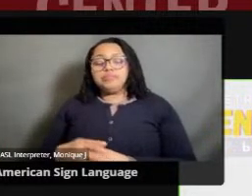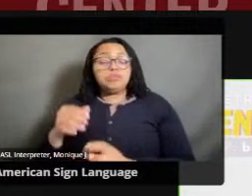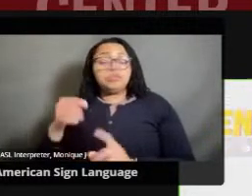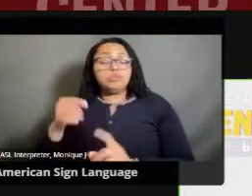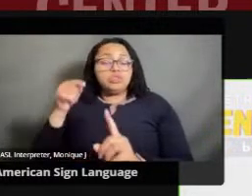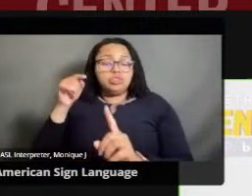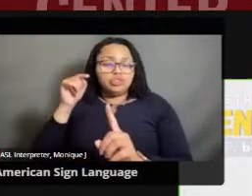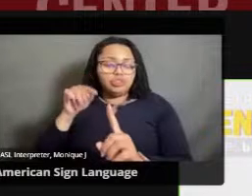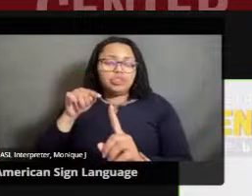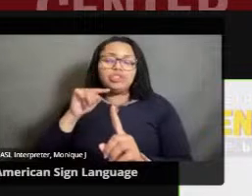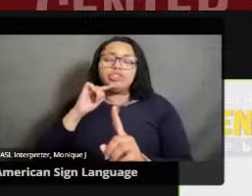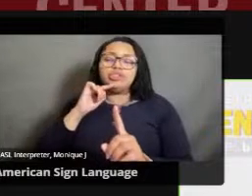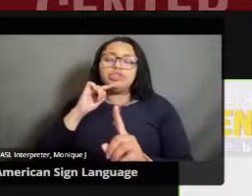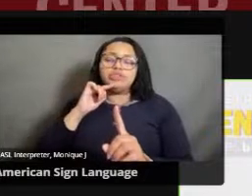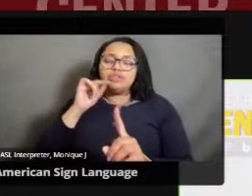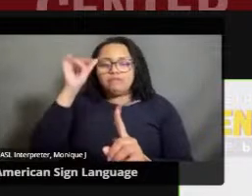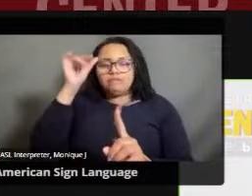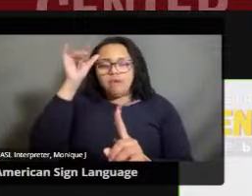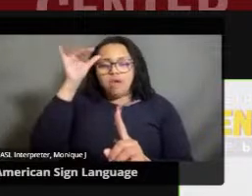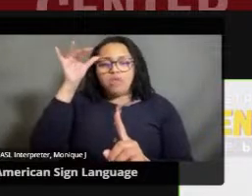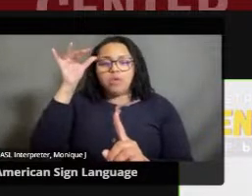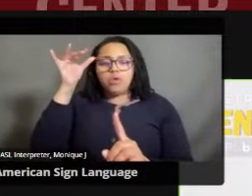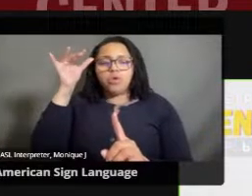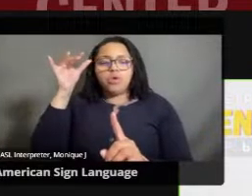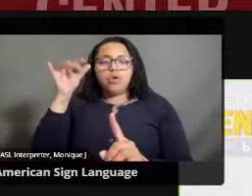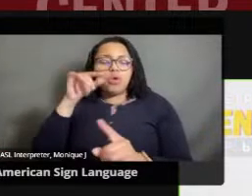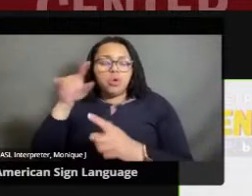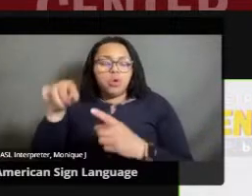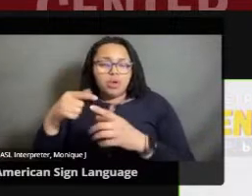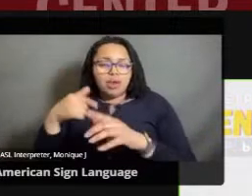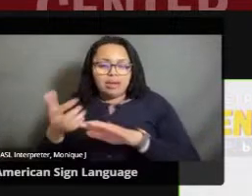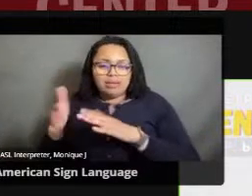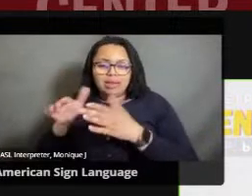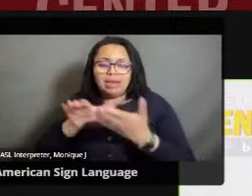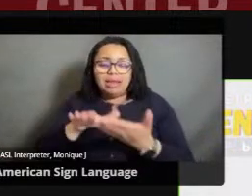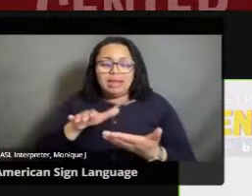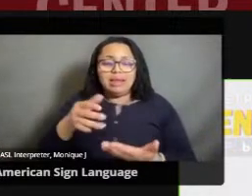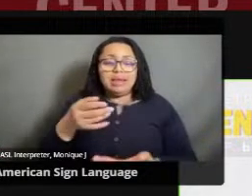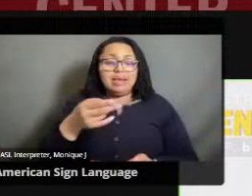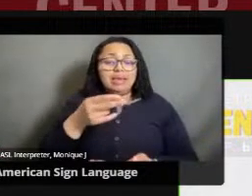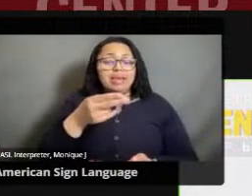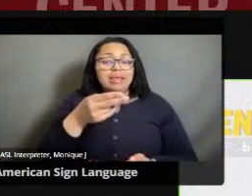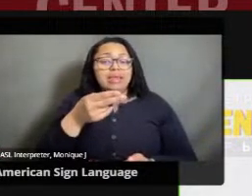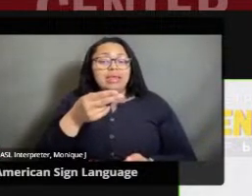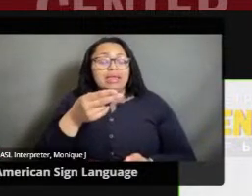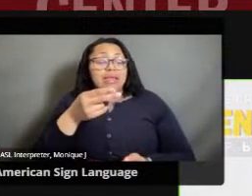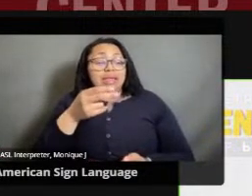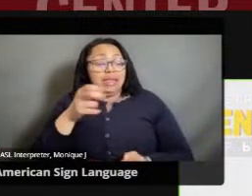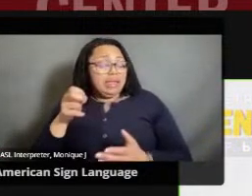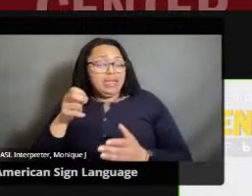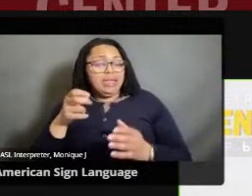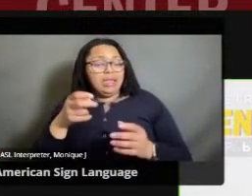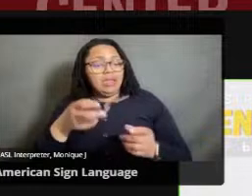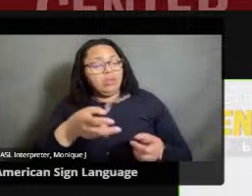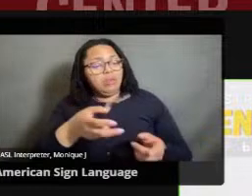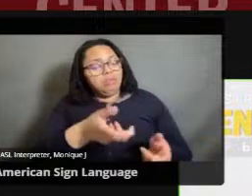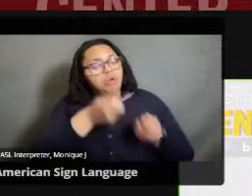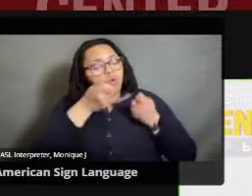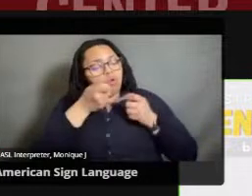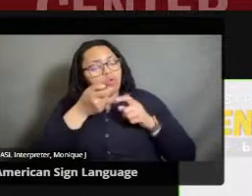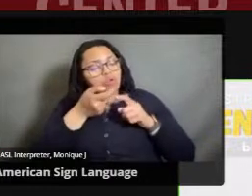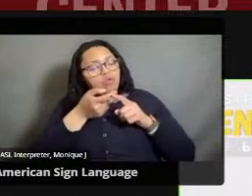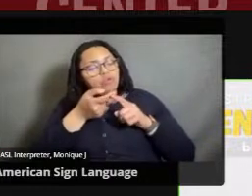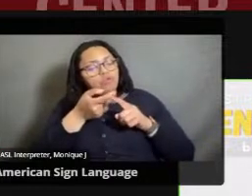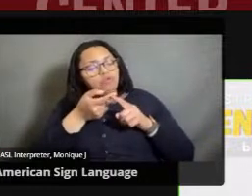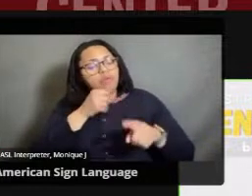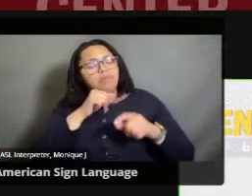When he pulled her from the rubble, he told her, "You